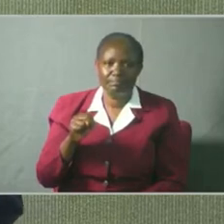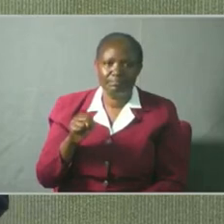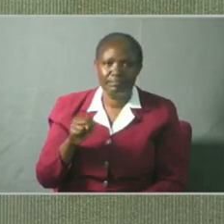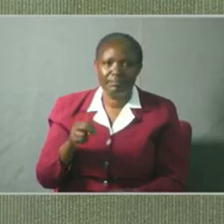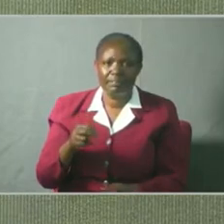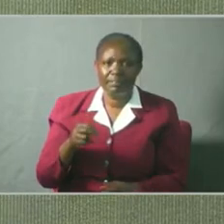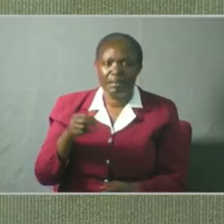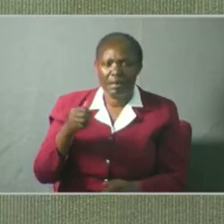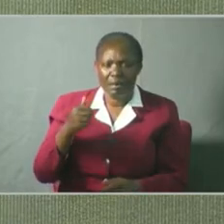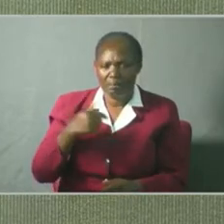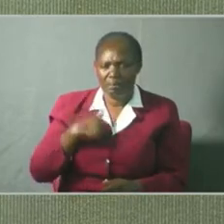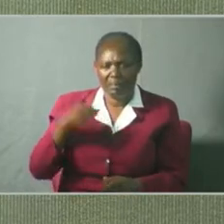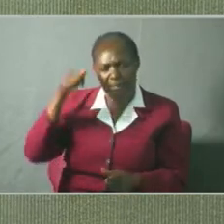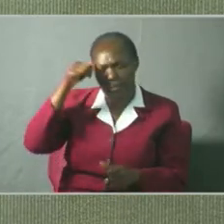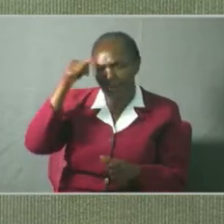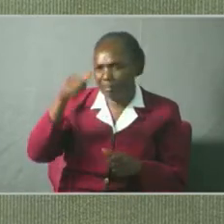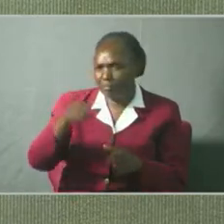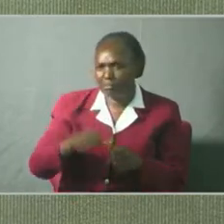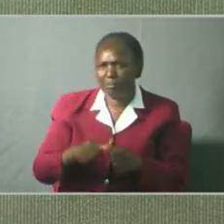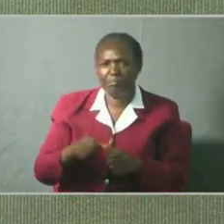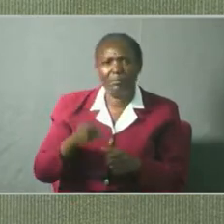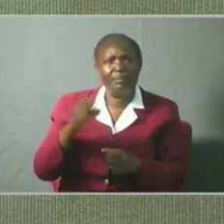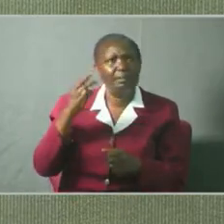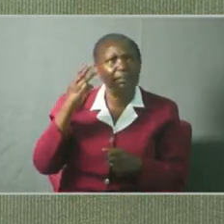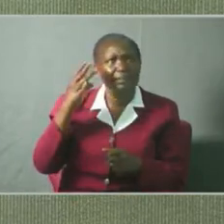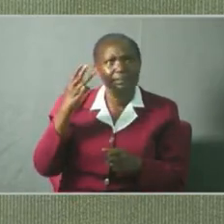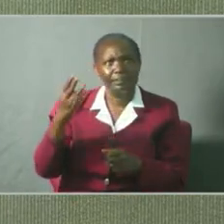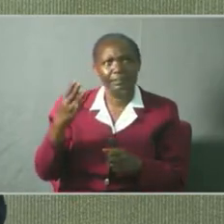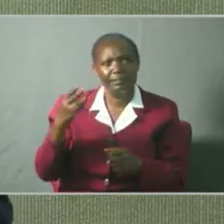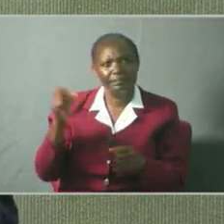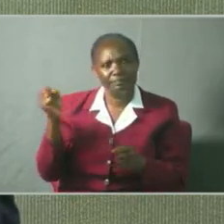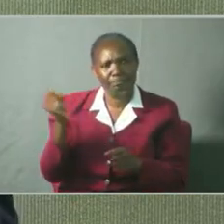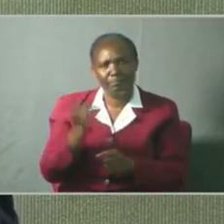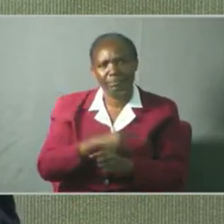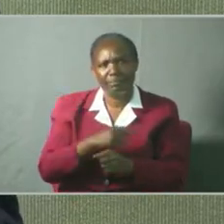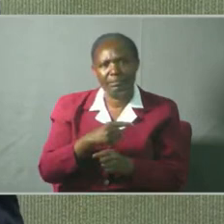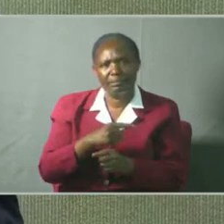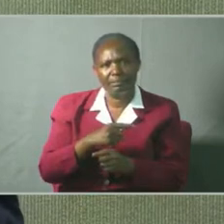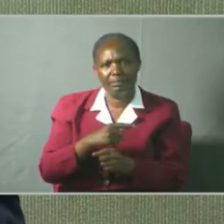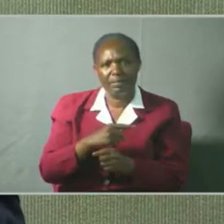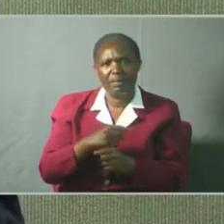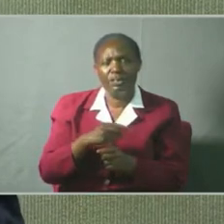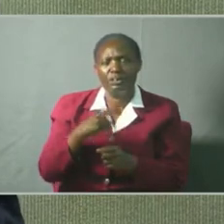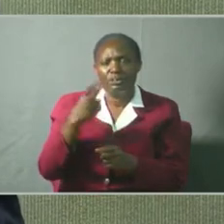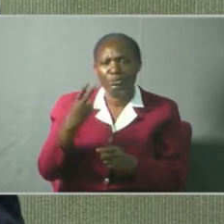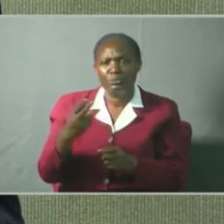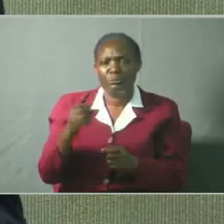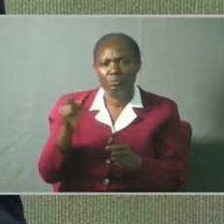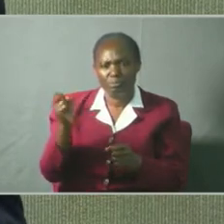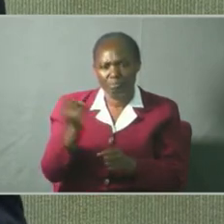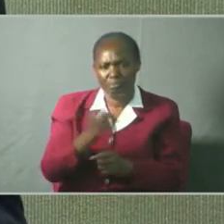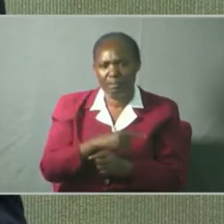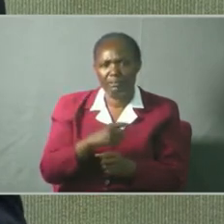I remember standing here on the 23rd of May last year, 2 months after